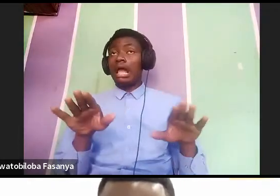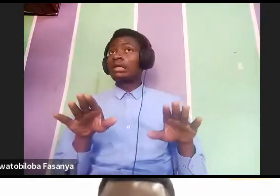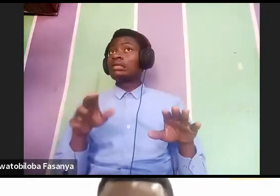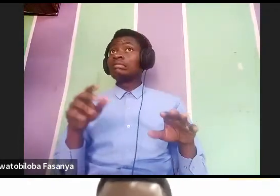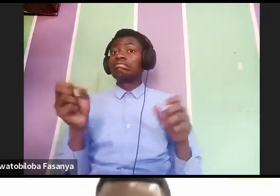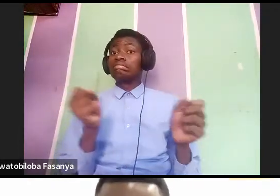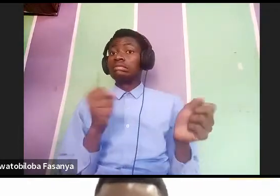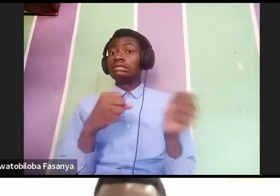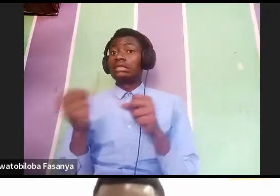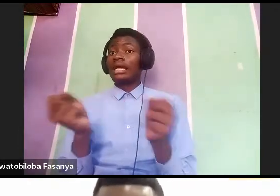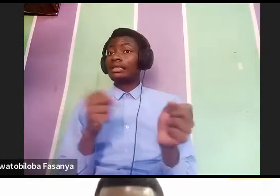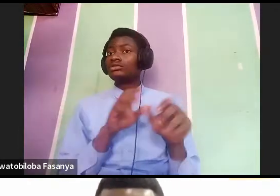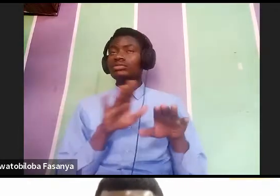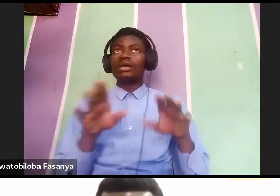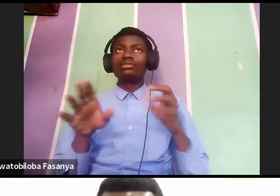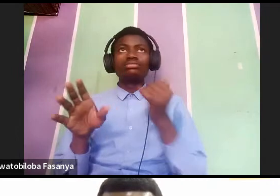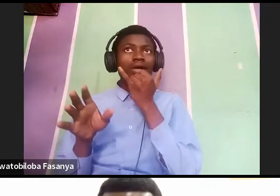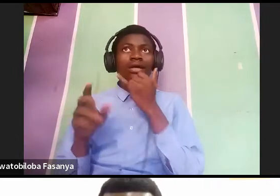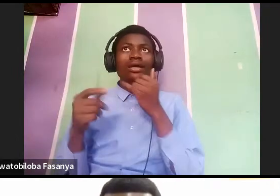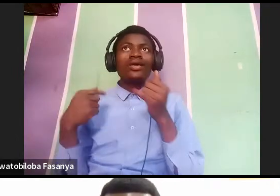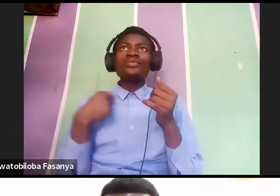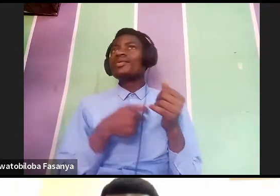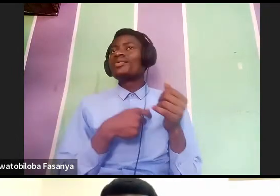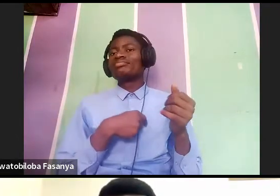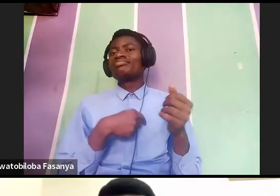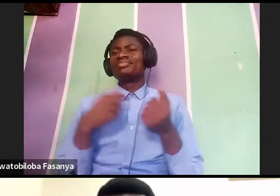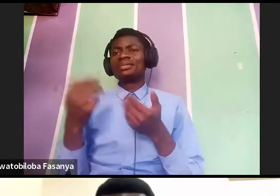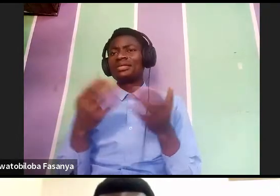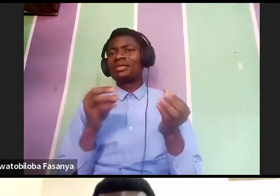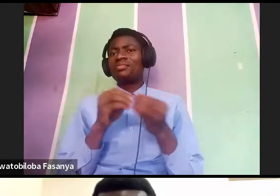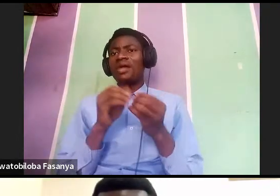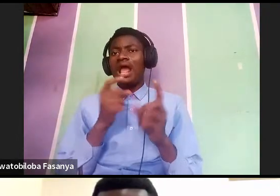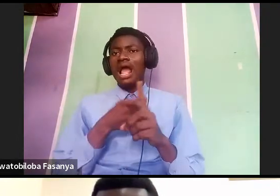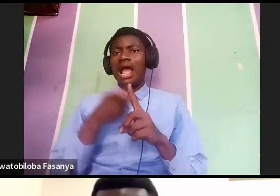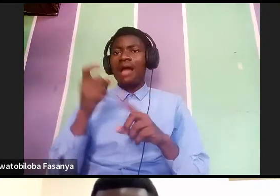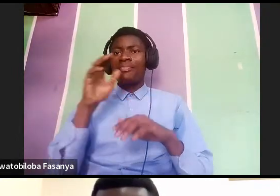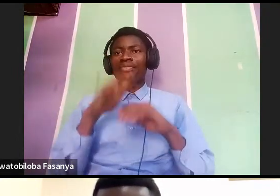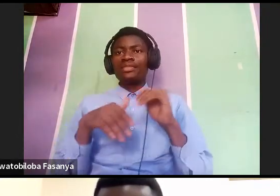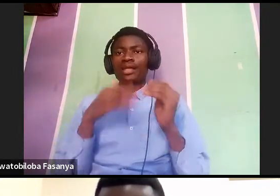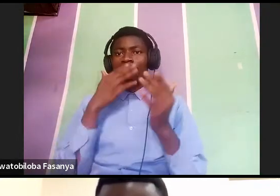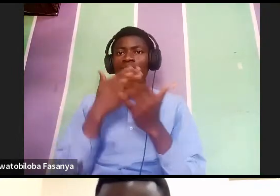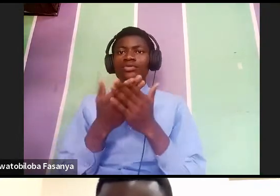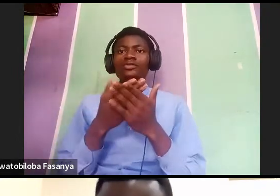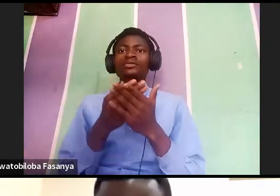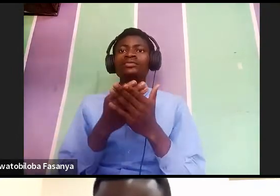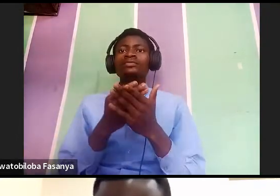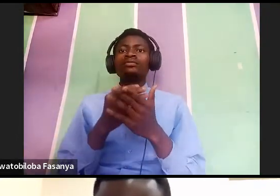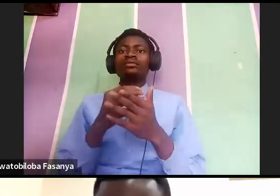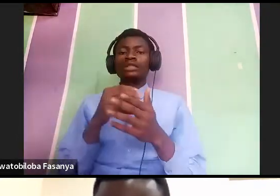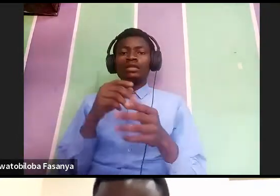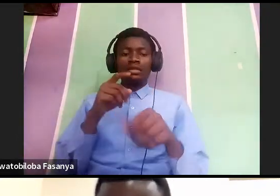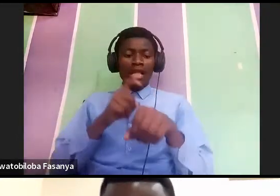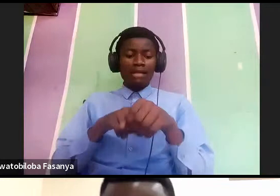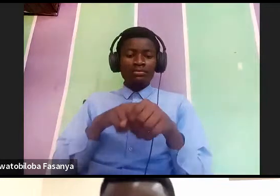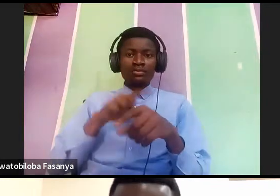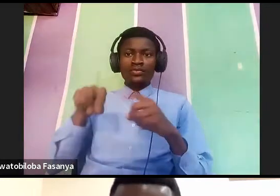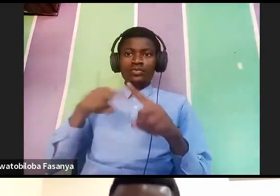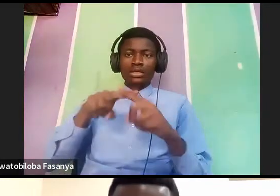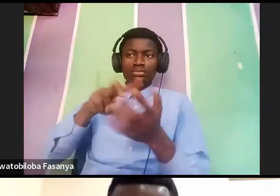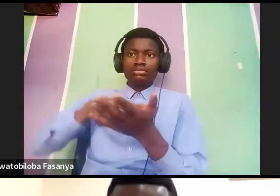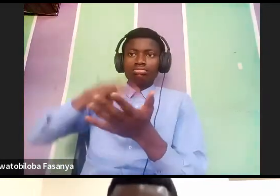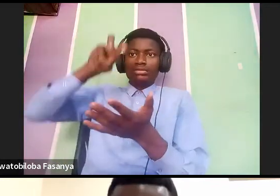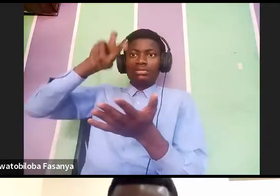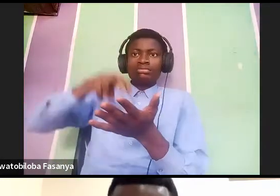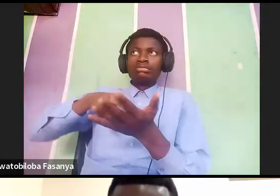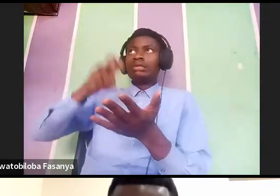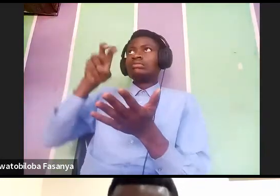we should learn to do. So the time you are using to jump up and down while your child is vomiting, by the time you are